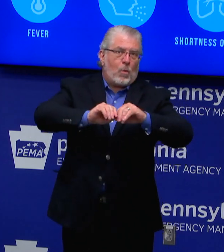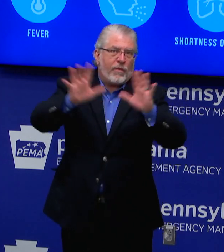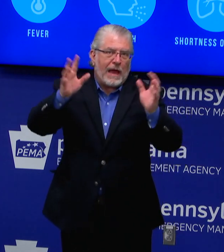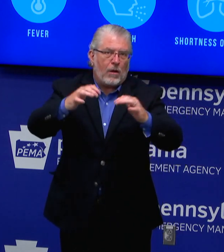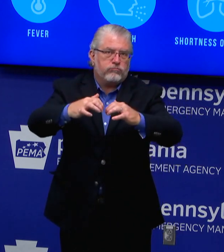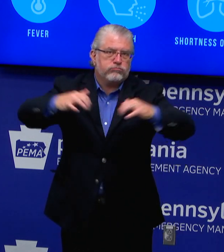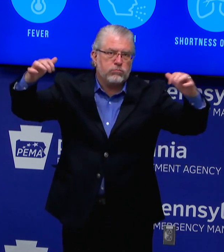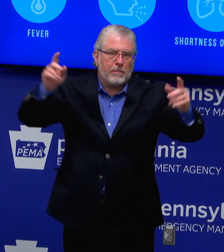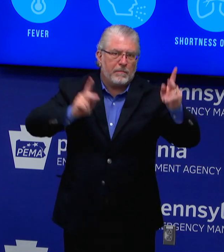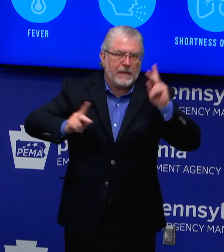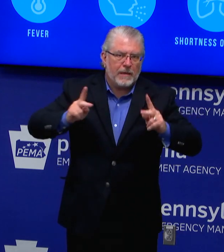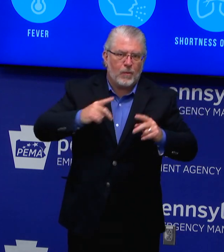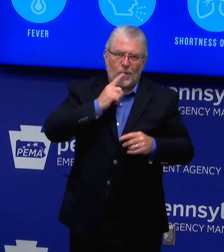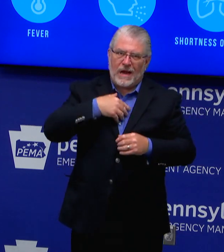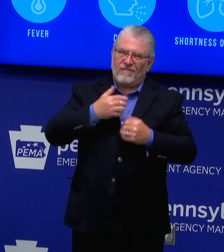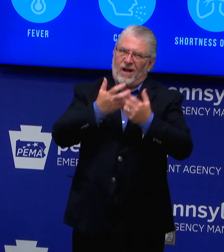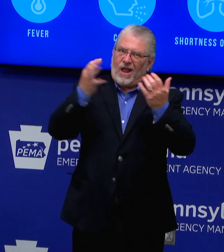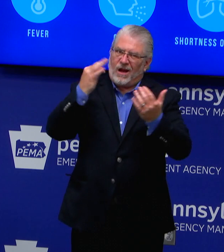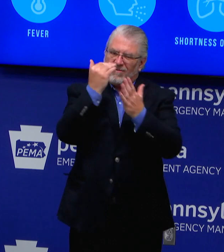safe, yeah.